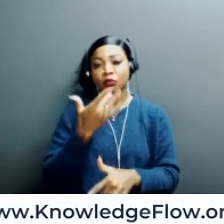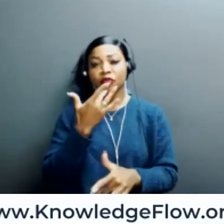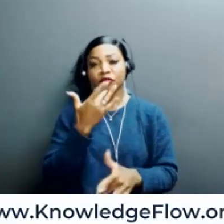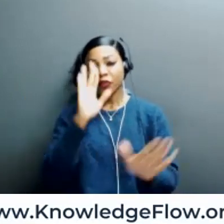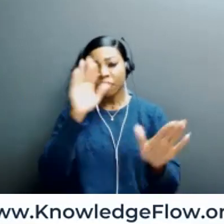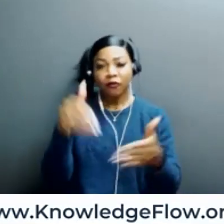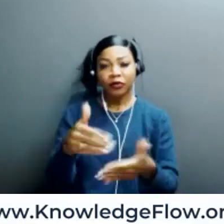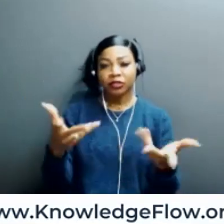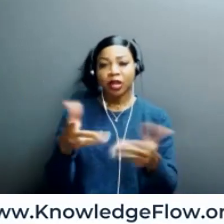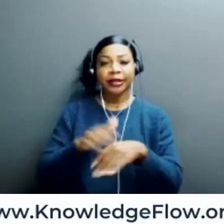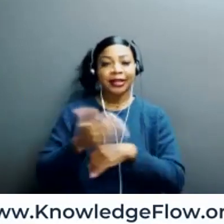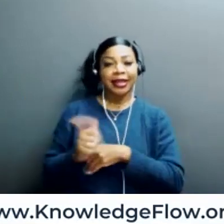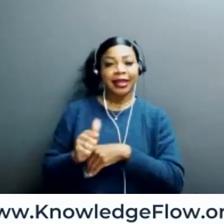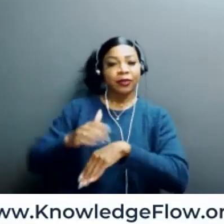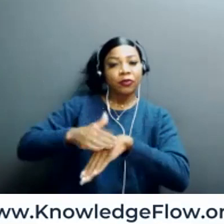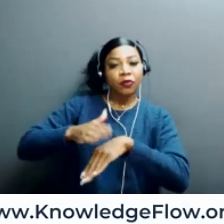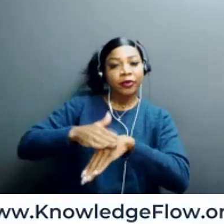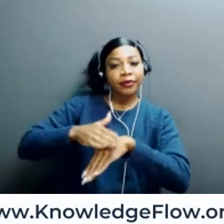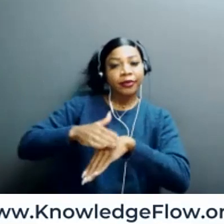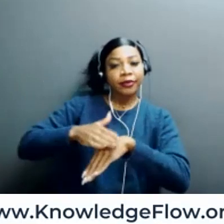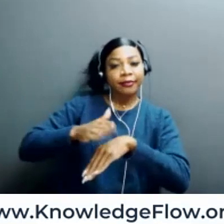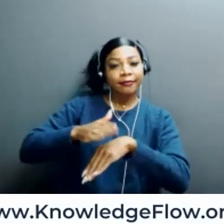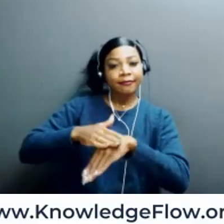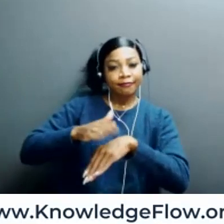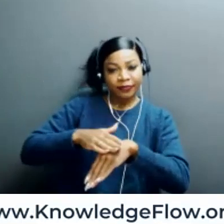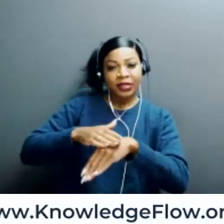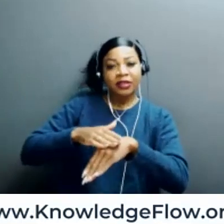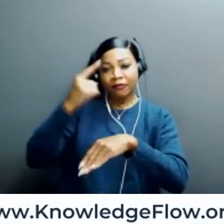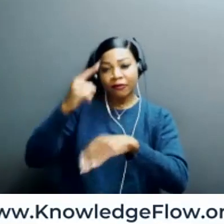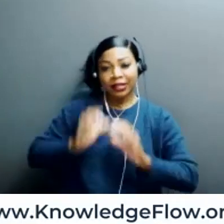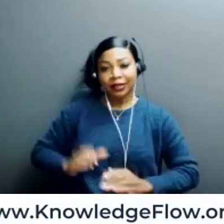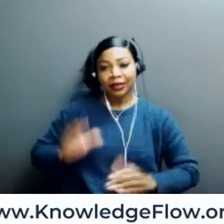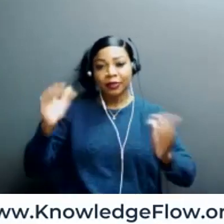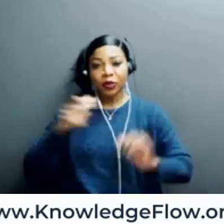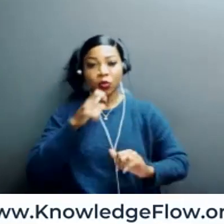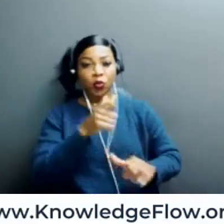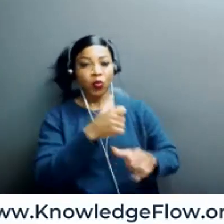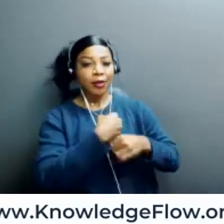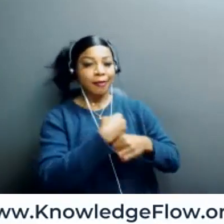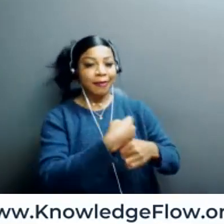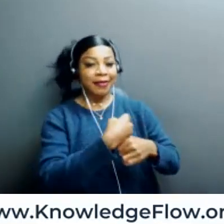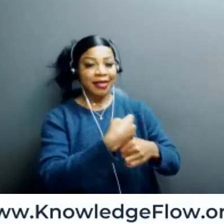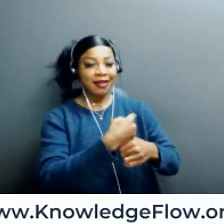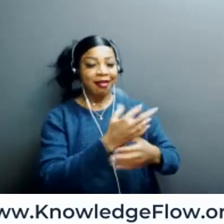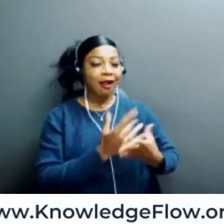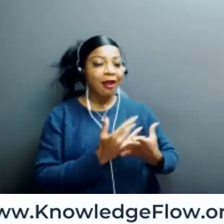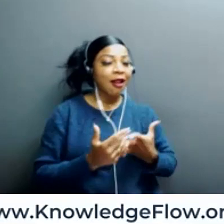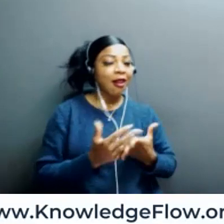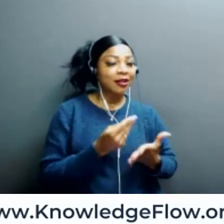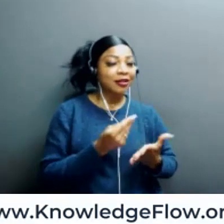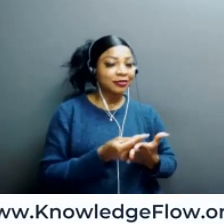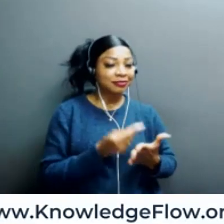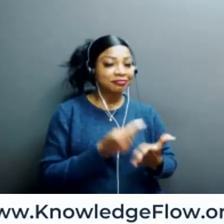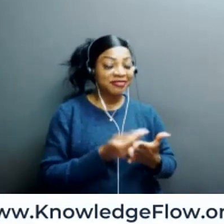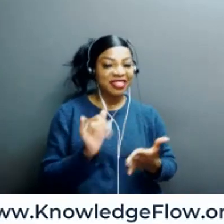the the um the client as opposed to the person who's making the money for my from